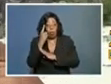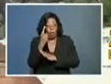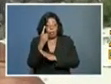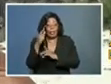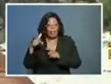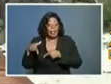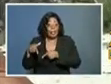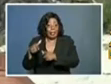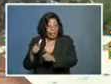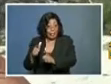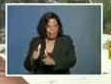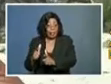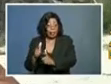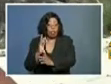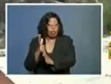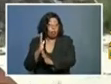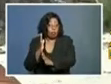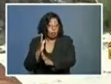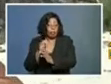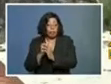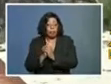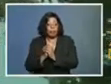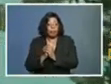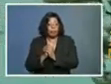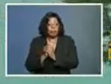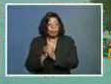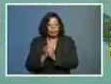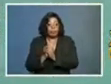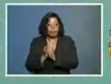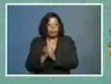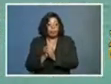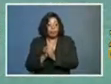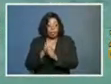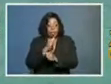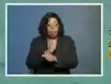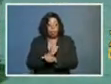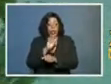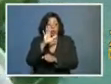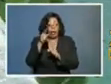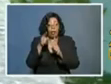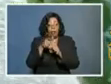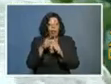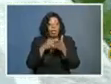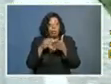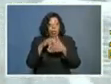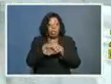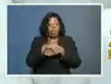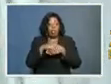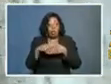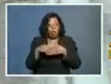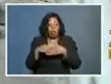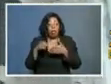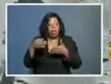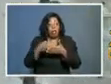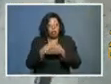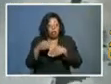single lane traffic, but as the paving is progressing. A work on the $5.3 million Fresh Creek Bridge